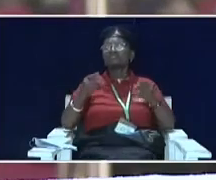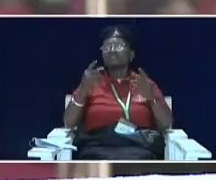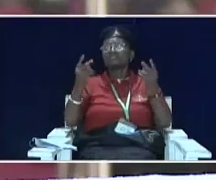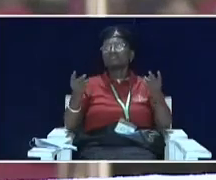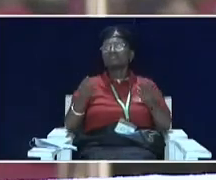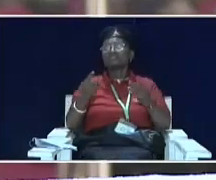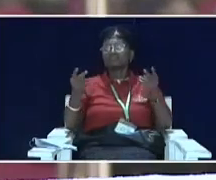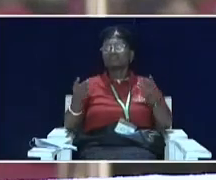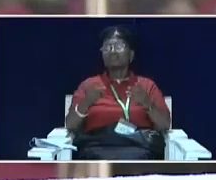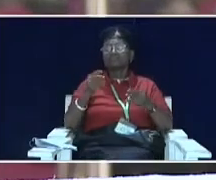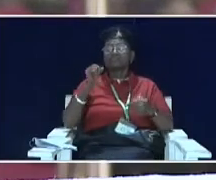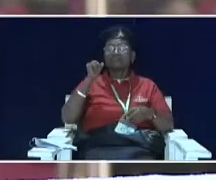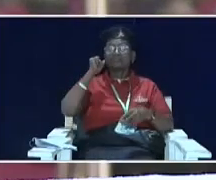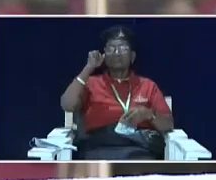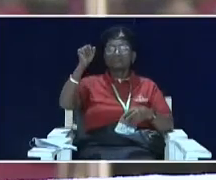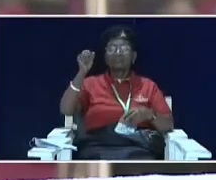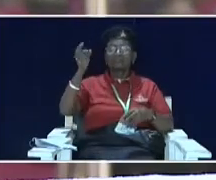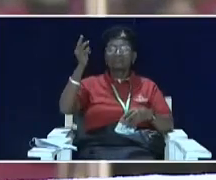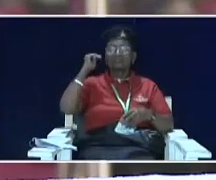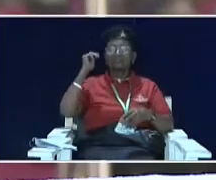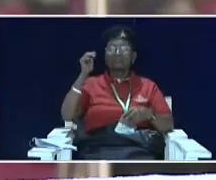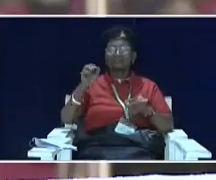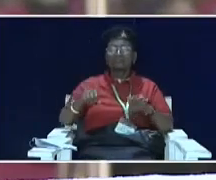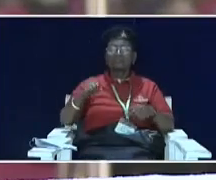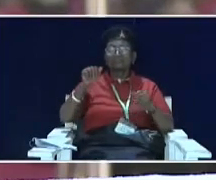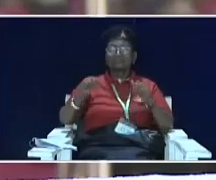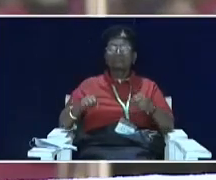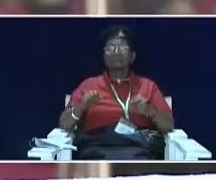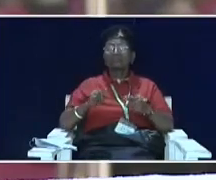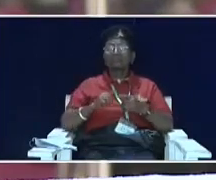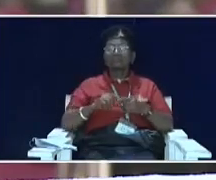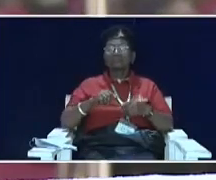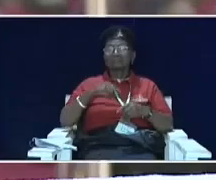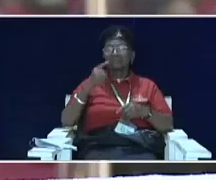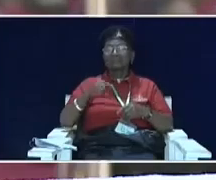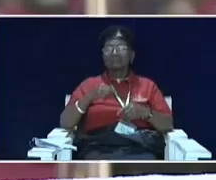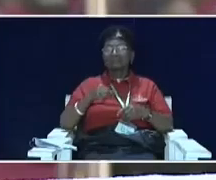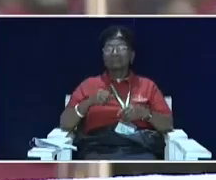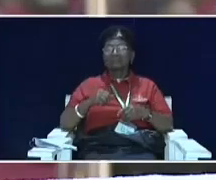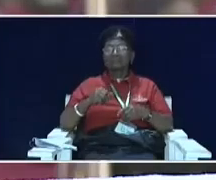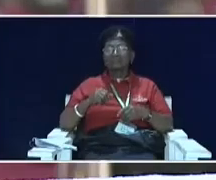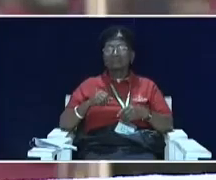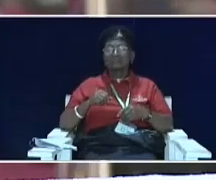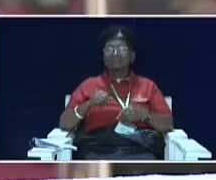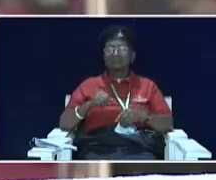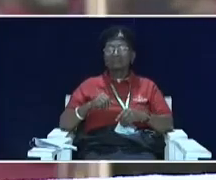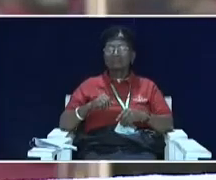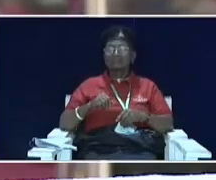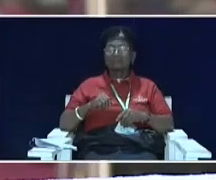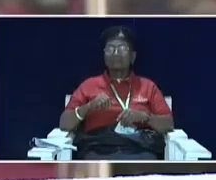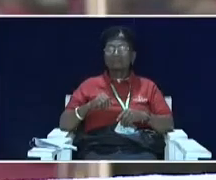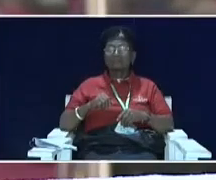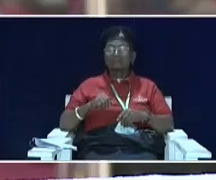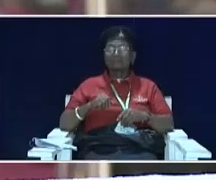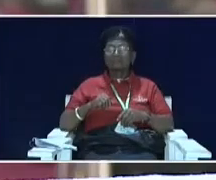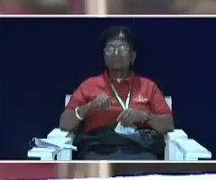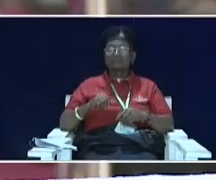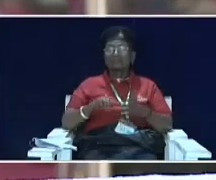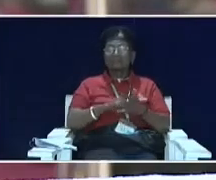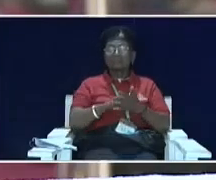She was able to say, hey, those of you who said I would die barren, show your face